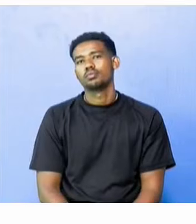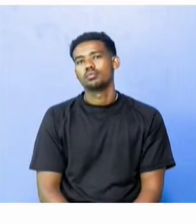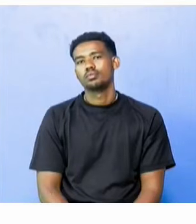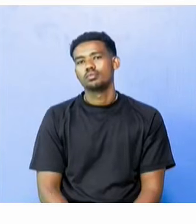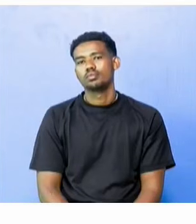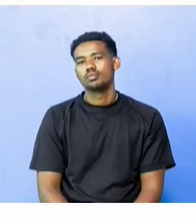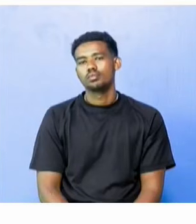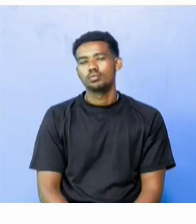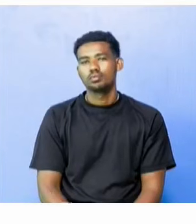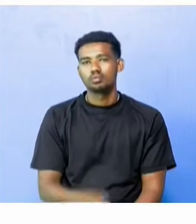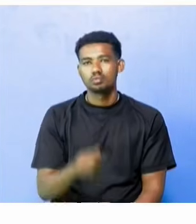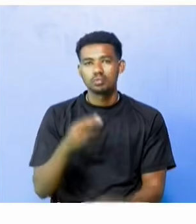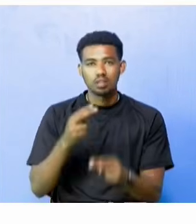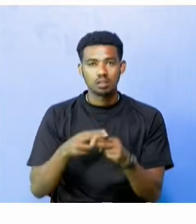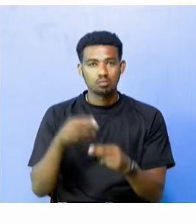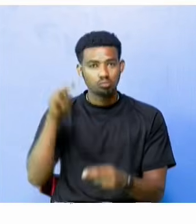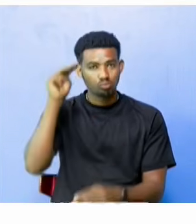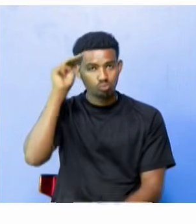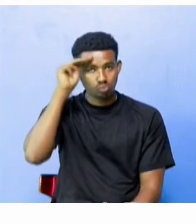Muse.